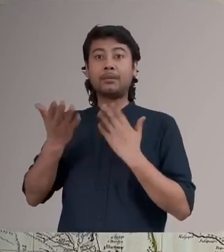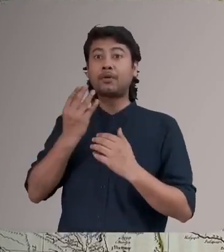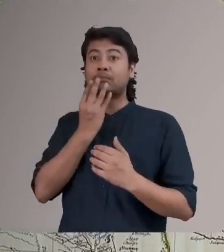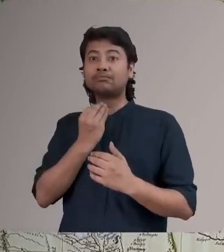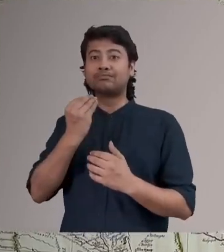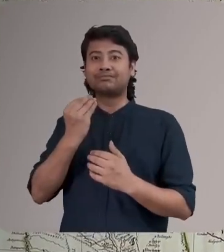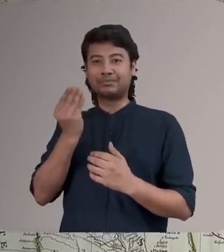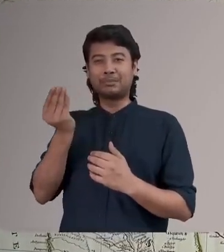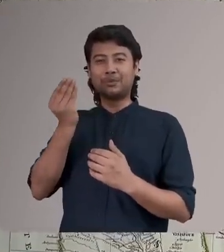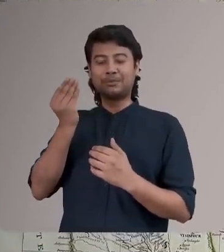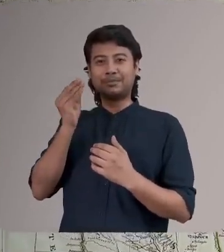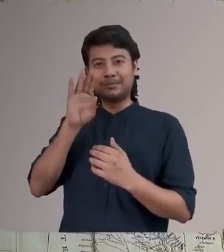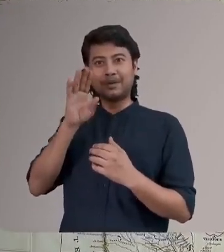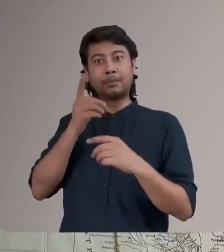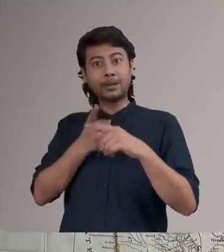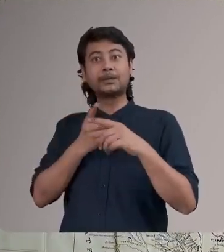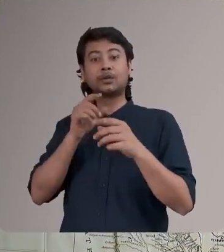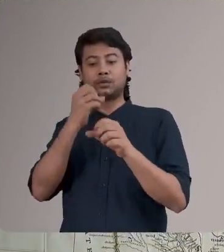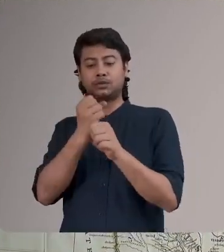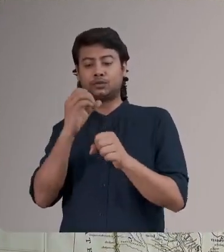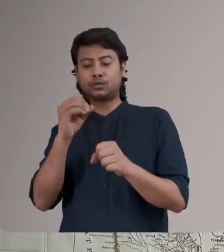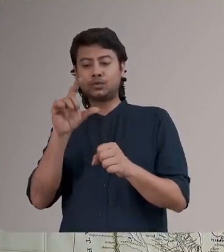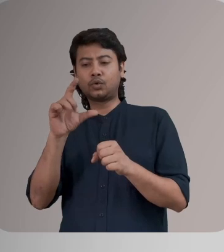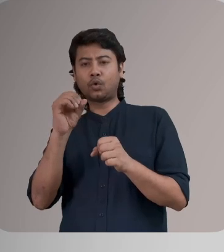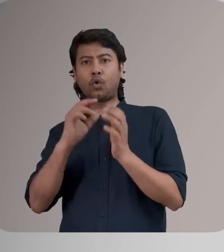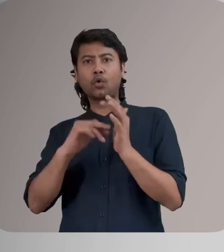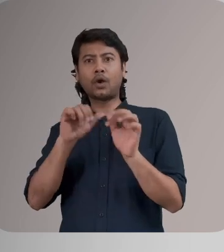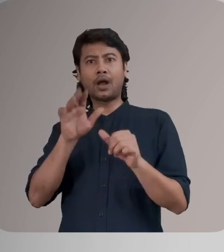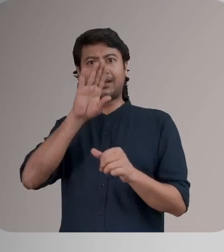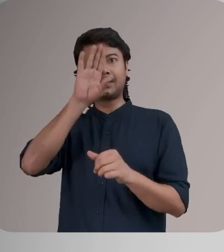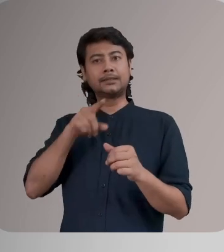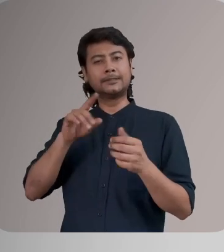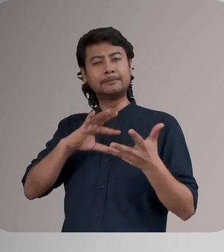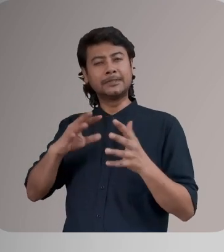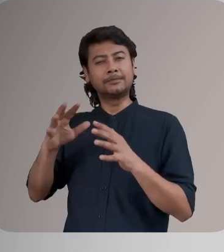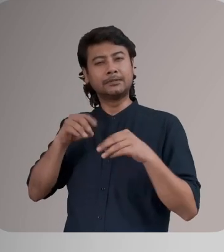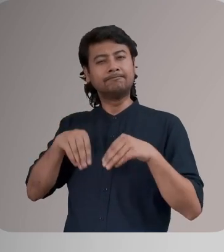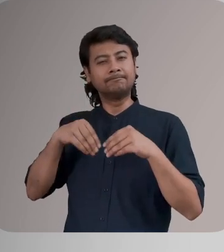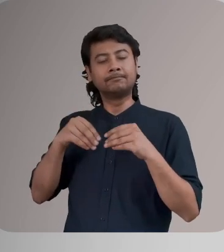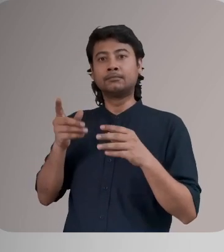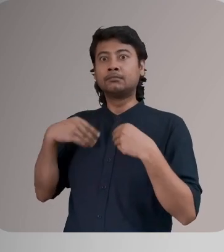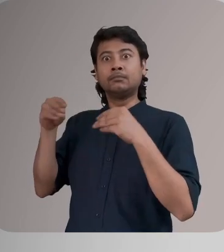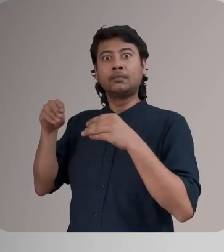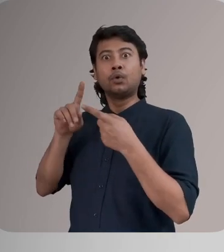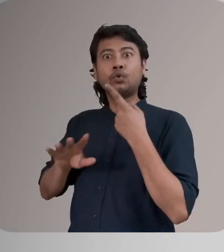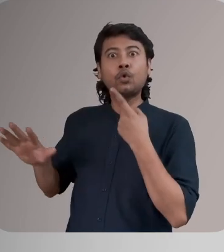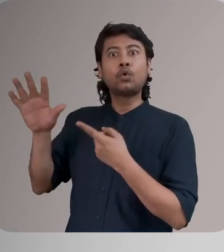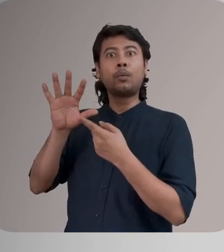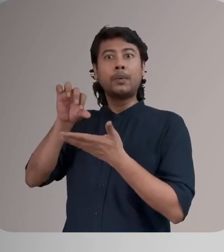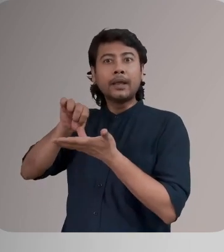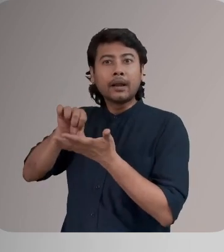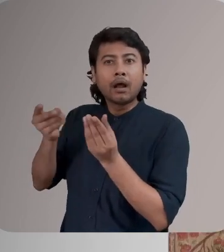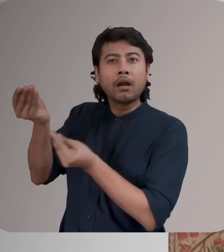India, flourishing during the Mughal dynasty and Golconda Sultanate. And they are a very popular export product across Southeast